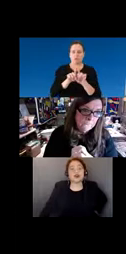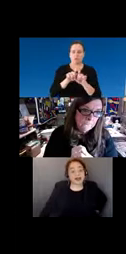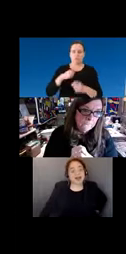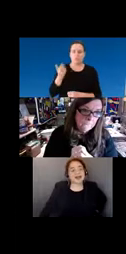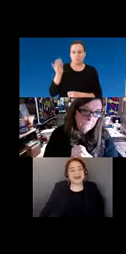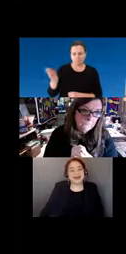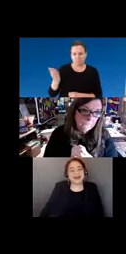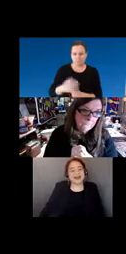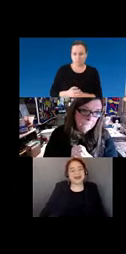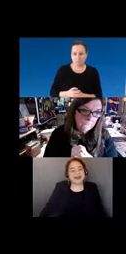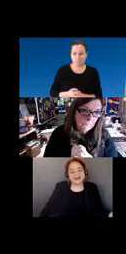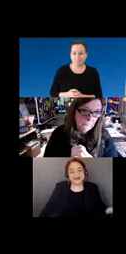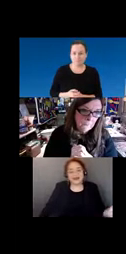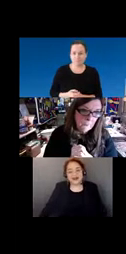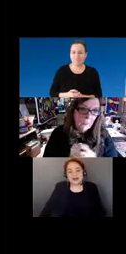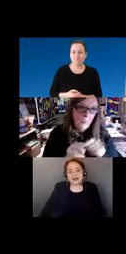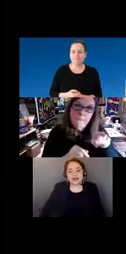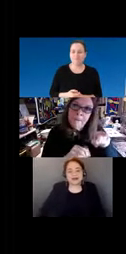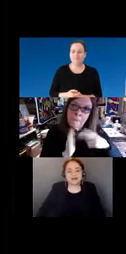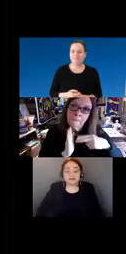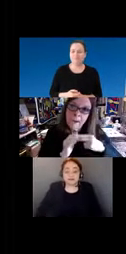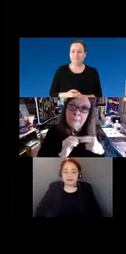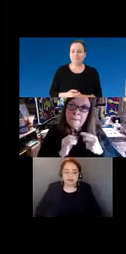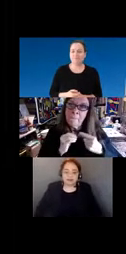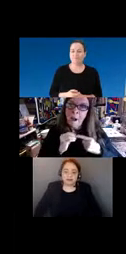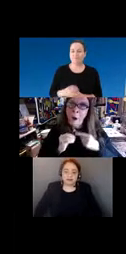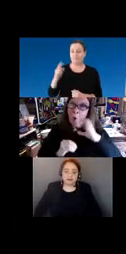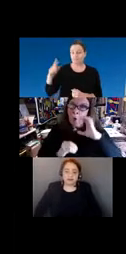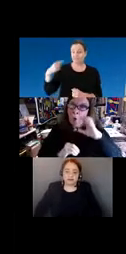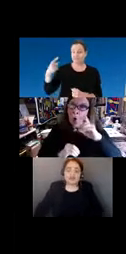So I painted the following slides.